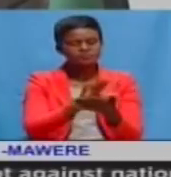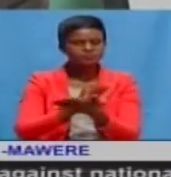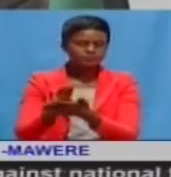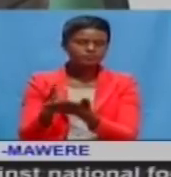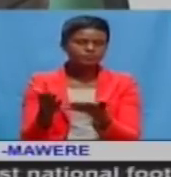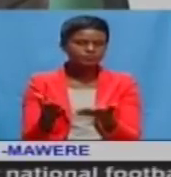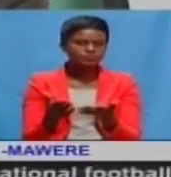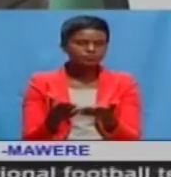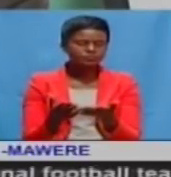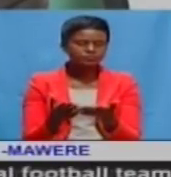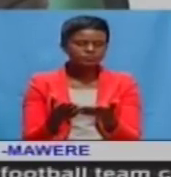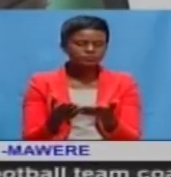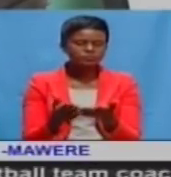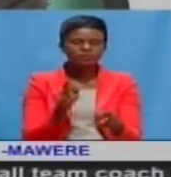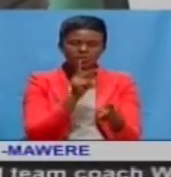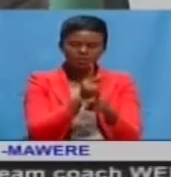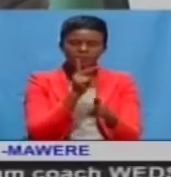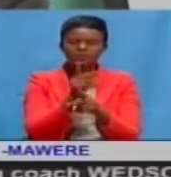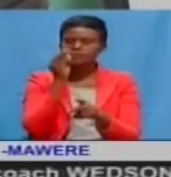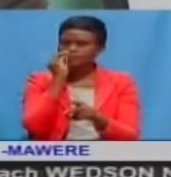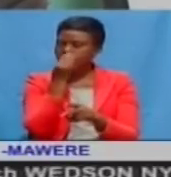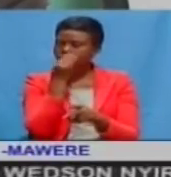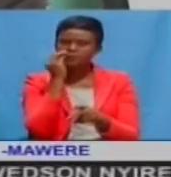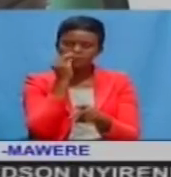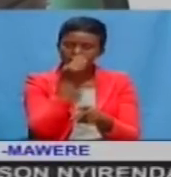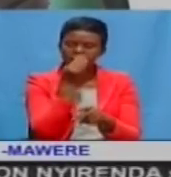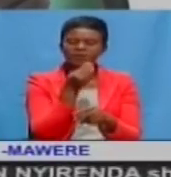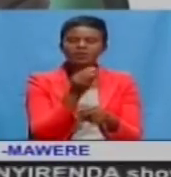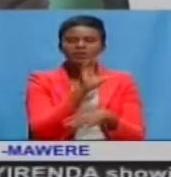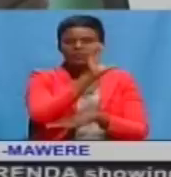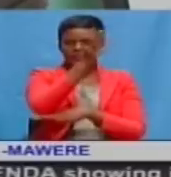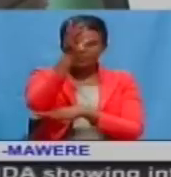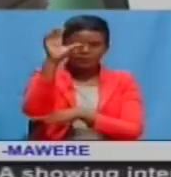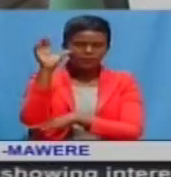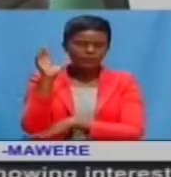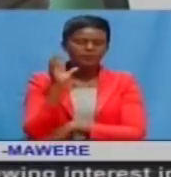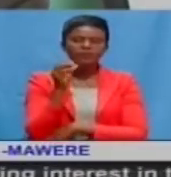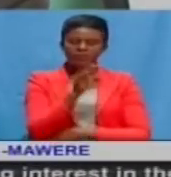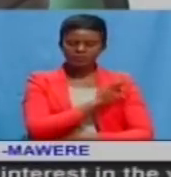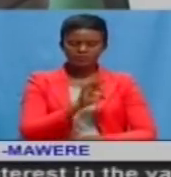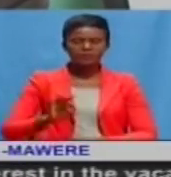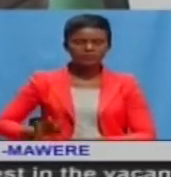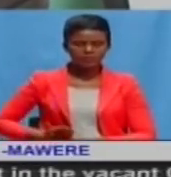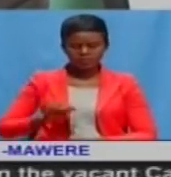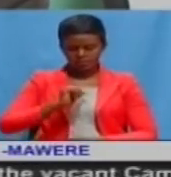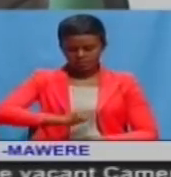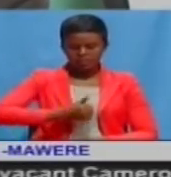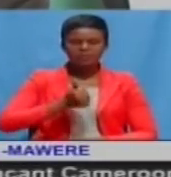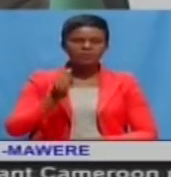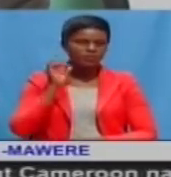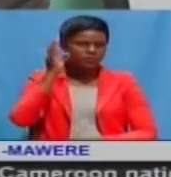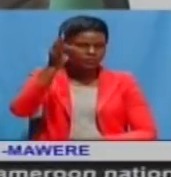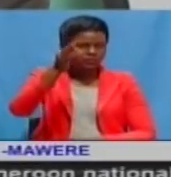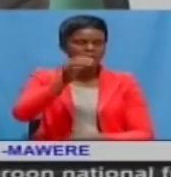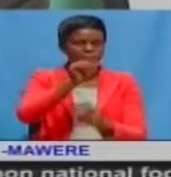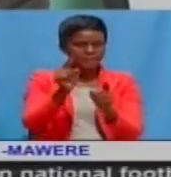maintaining our, flowers and planting trees that will provide fruits to, ourselves and future